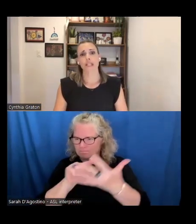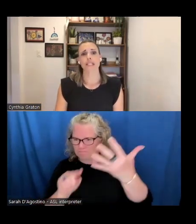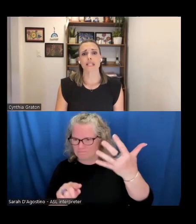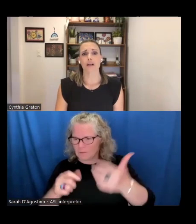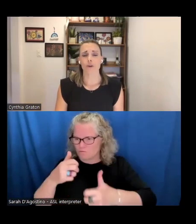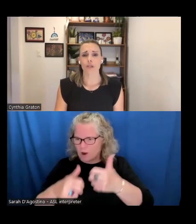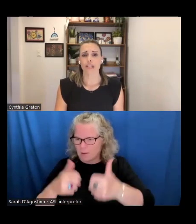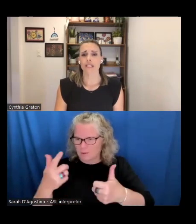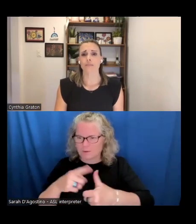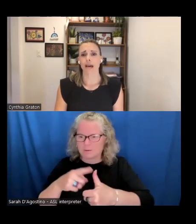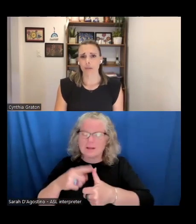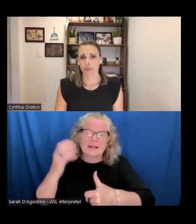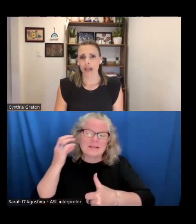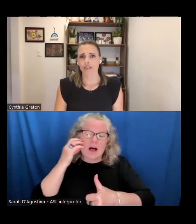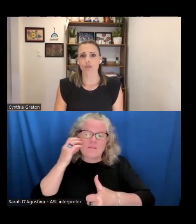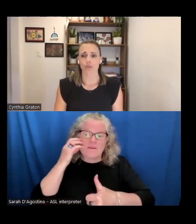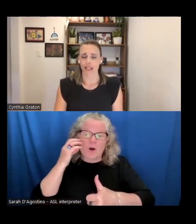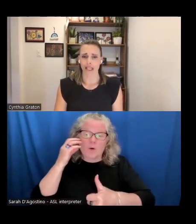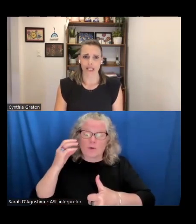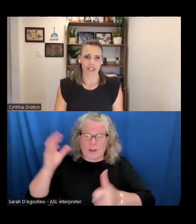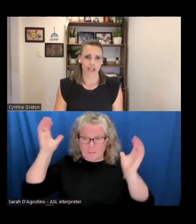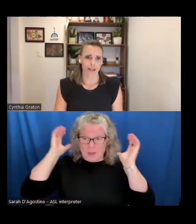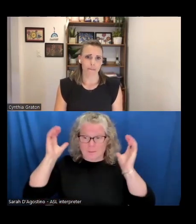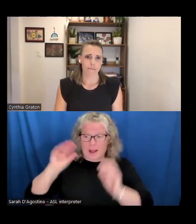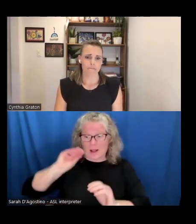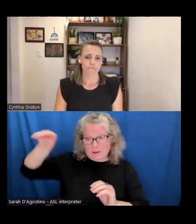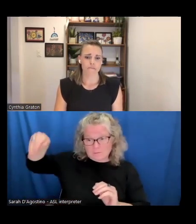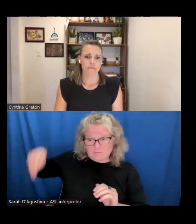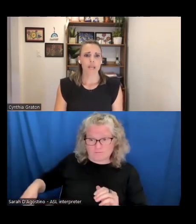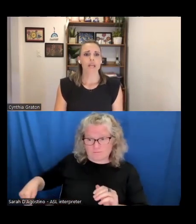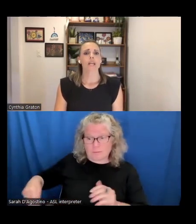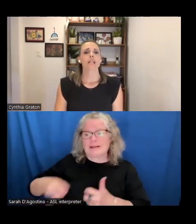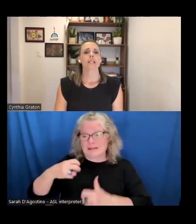Difficulty putting his cell phone in his backpack during class time.